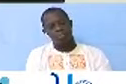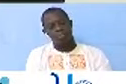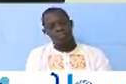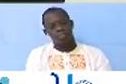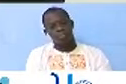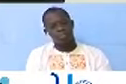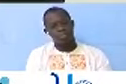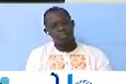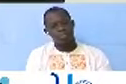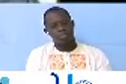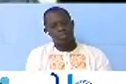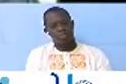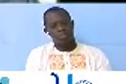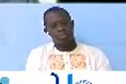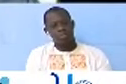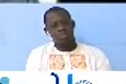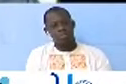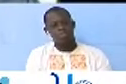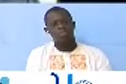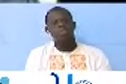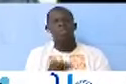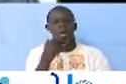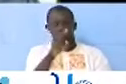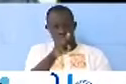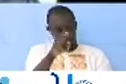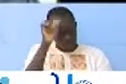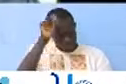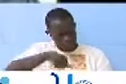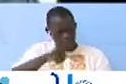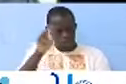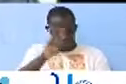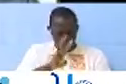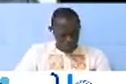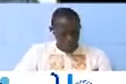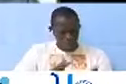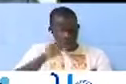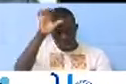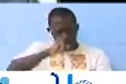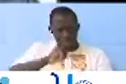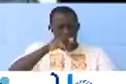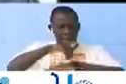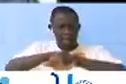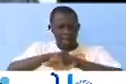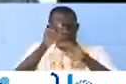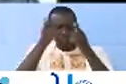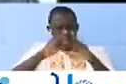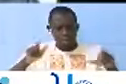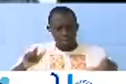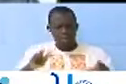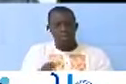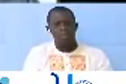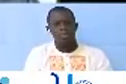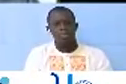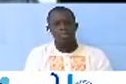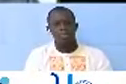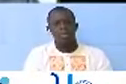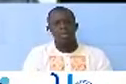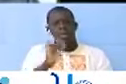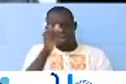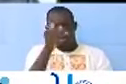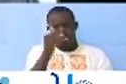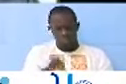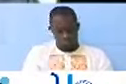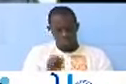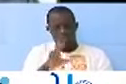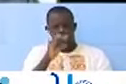Are you literate in English? Imu mo lema yek tuwa karamo yedo mani sude la bang. Angale kamo ya. Tuwa kamo. Yes, I